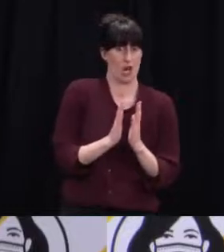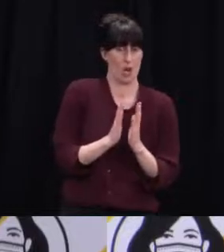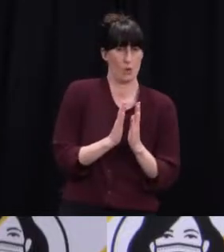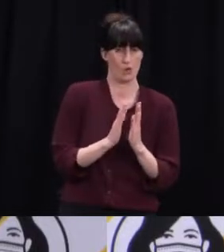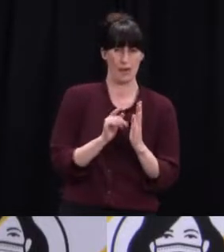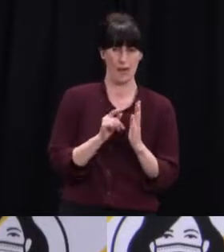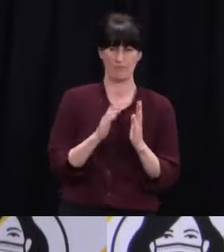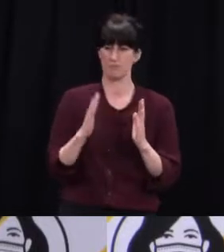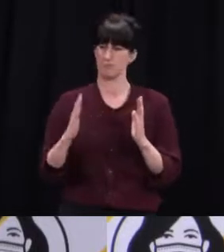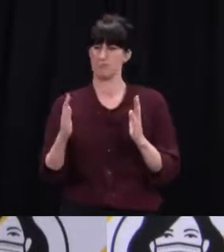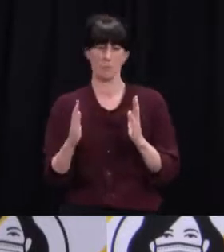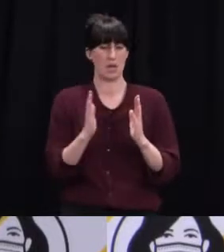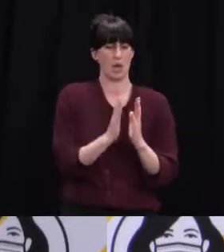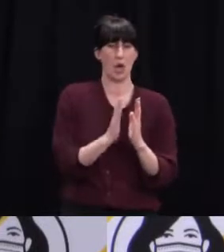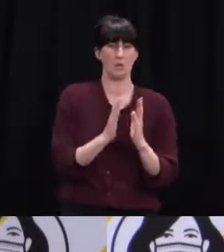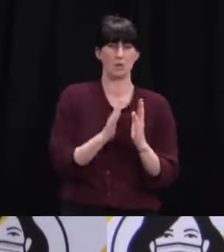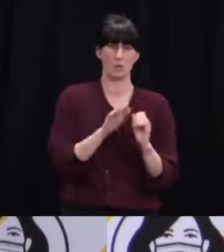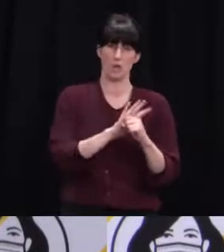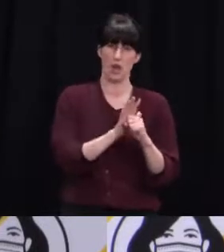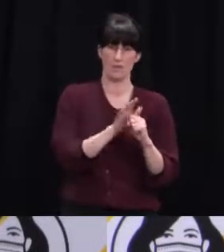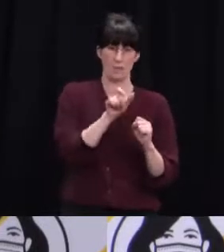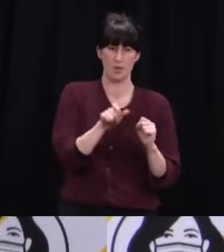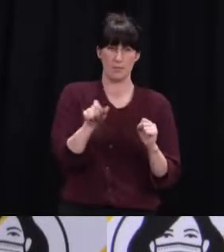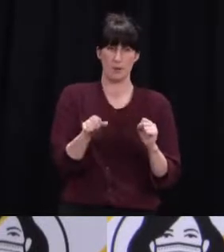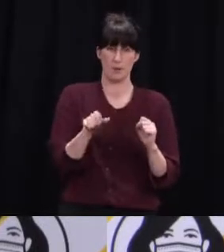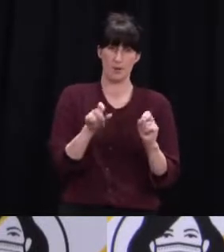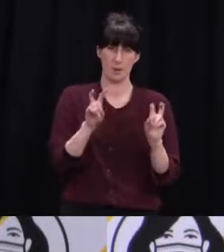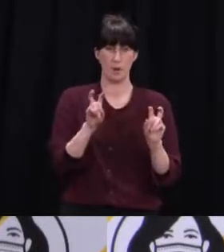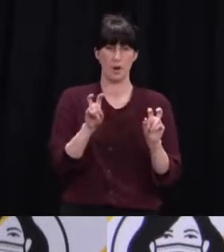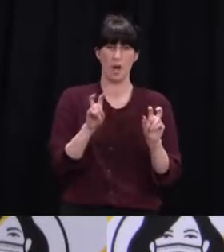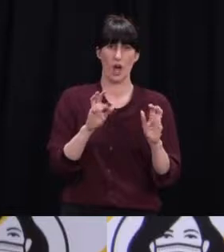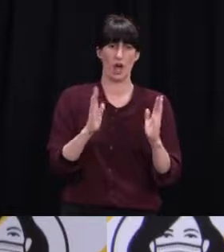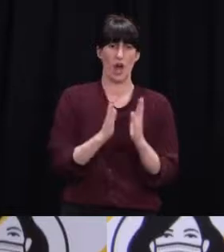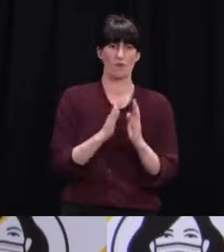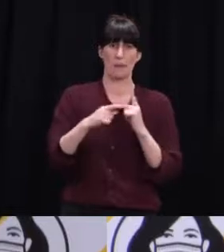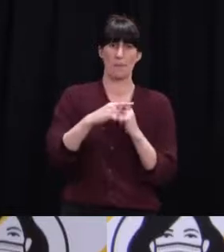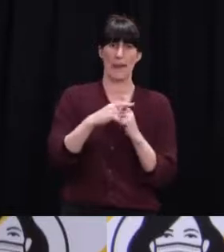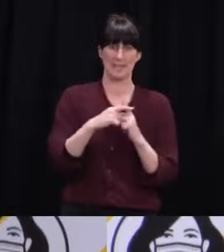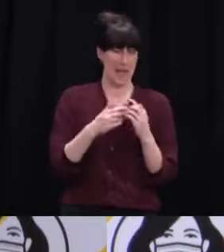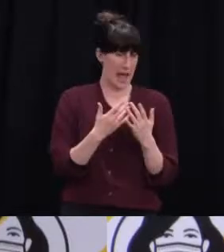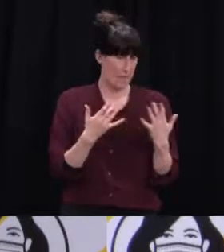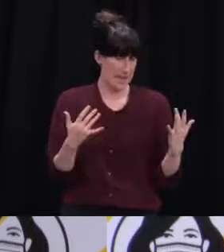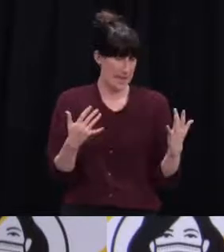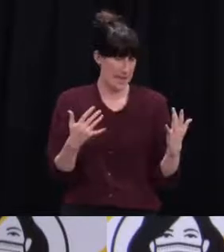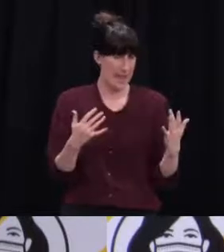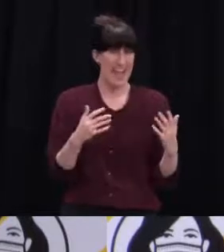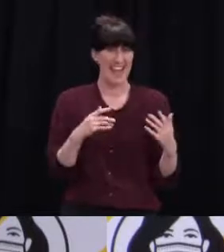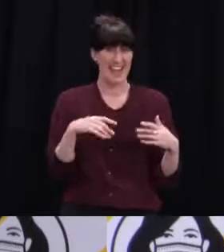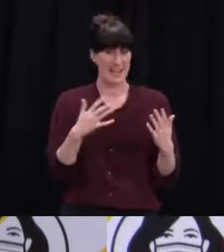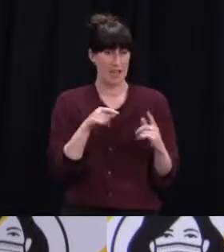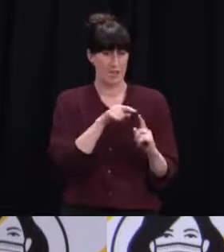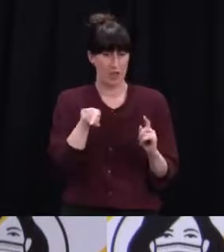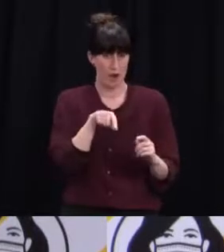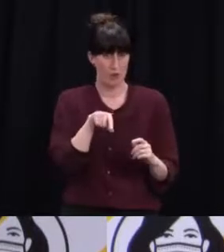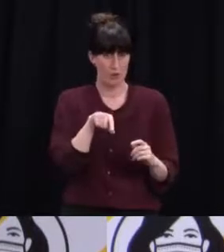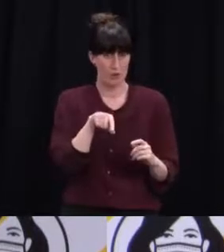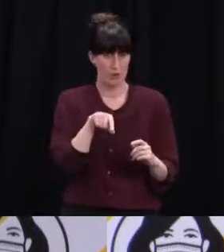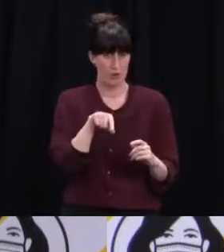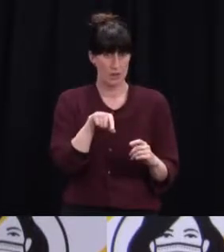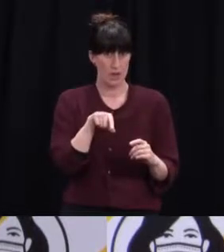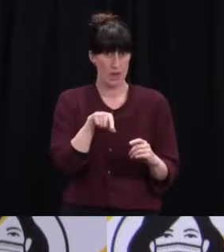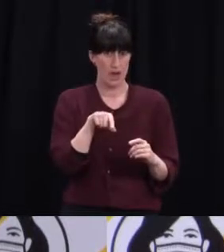McNamara yesterday said the number of close plus contacts are and how many of them are still be contacted, and whether any of